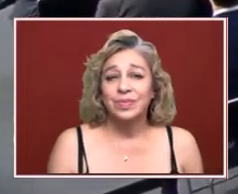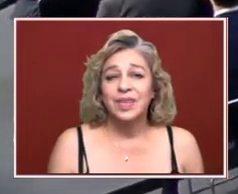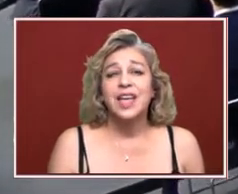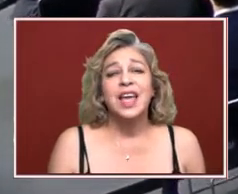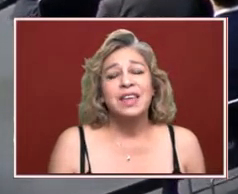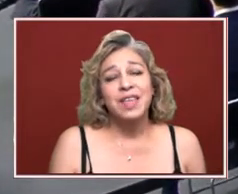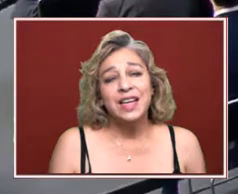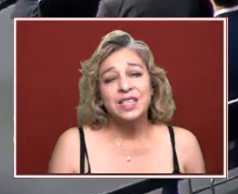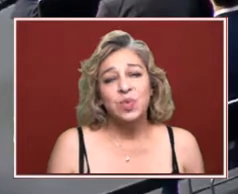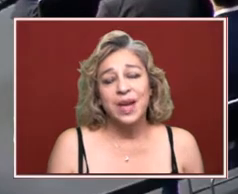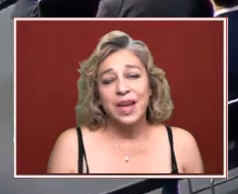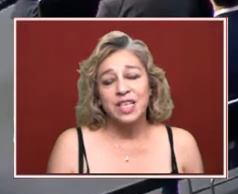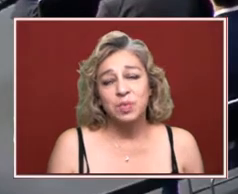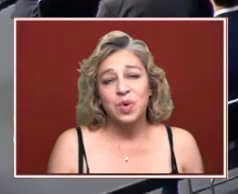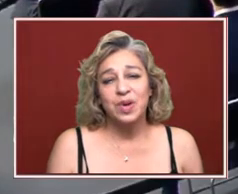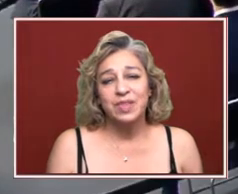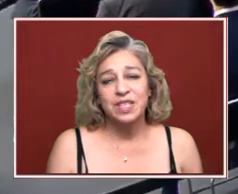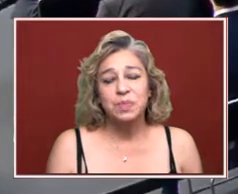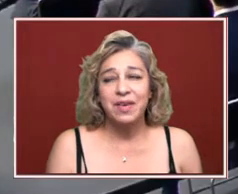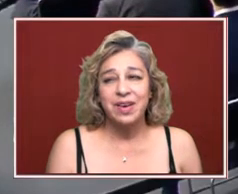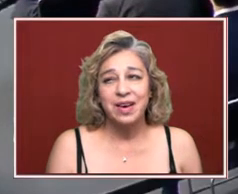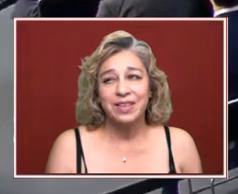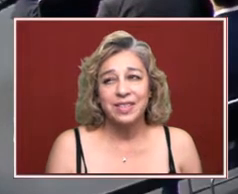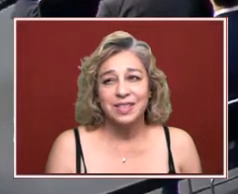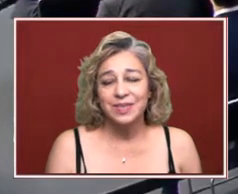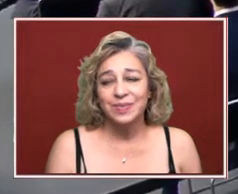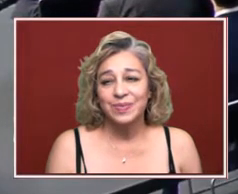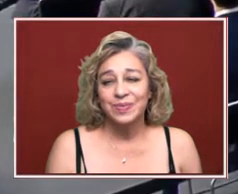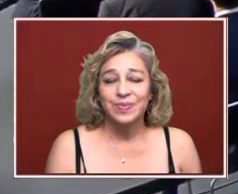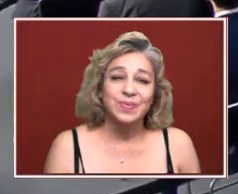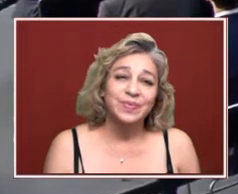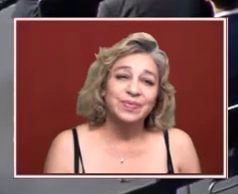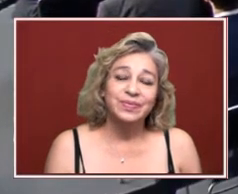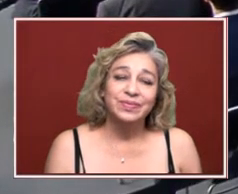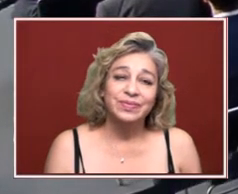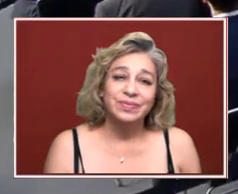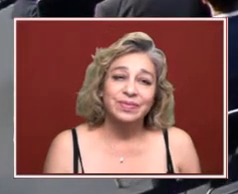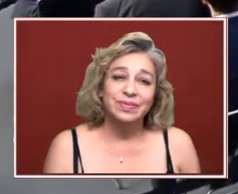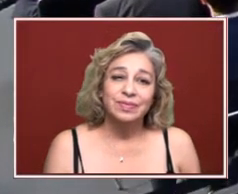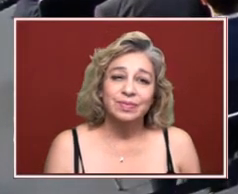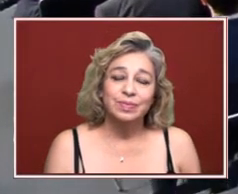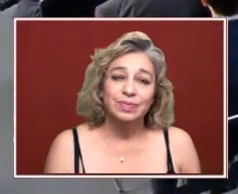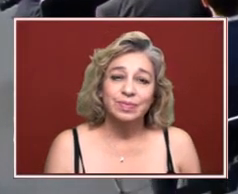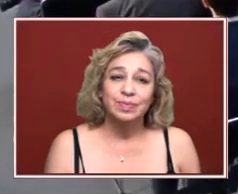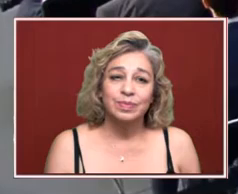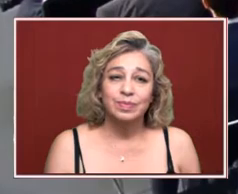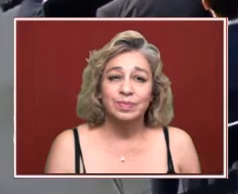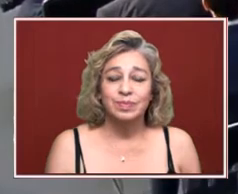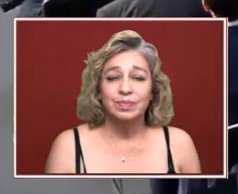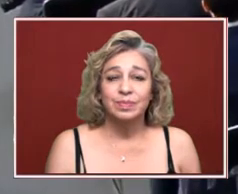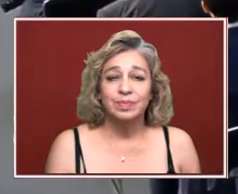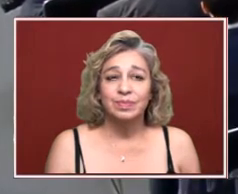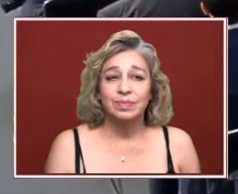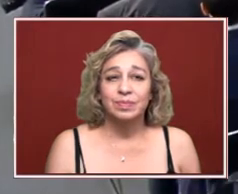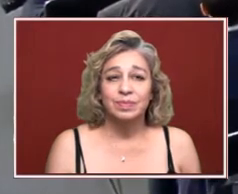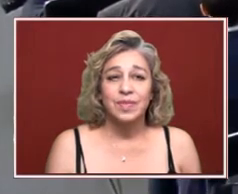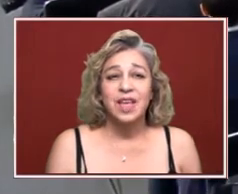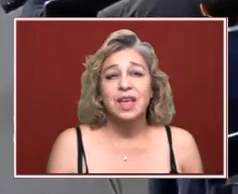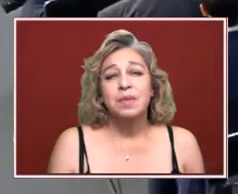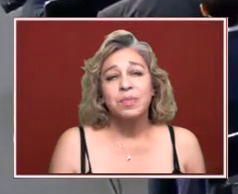paradoja. And that is why I spoke of this paradox. Aún con todo esto que